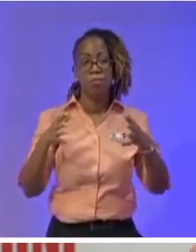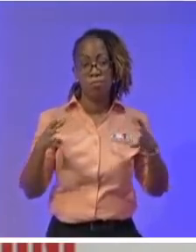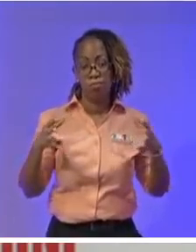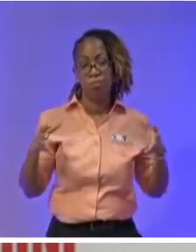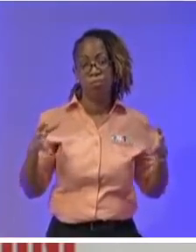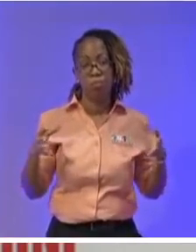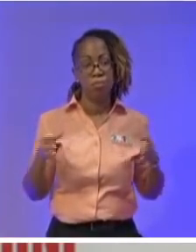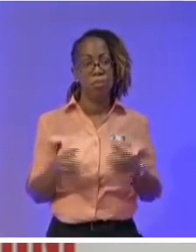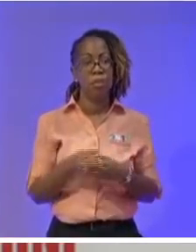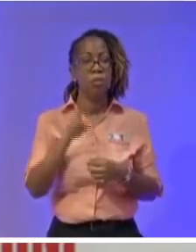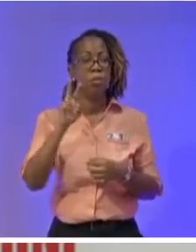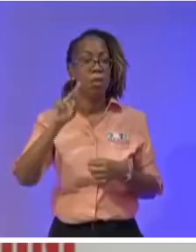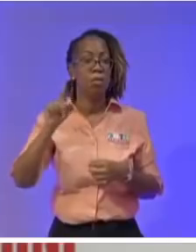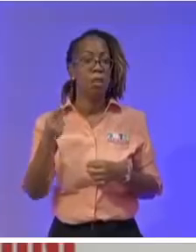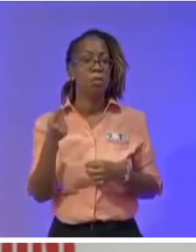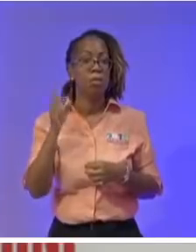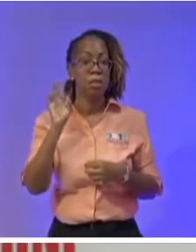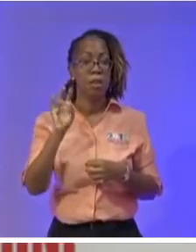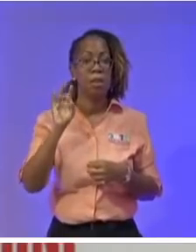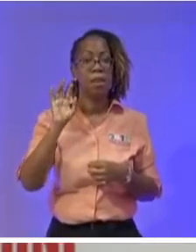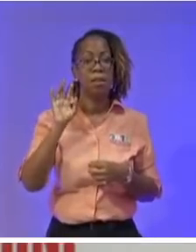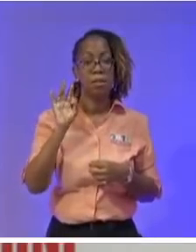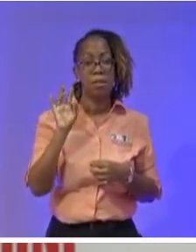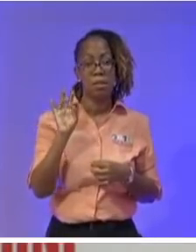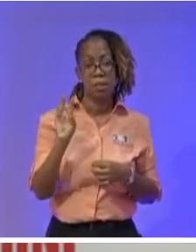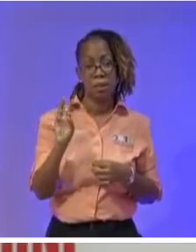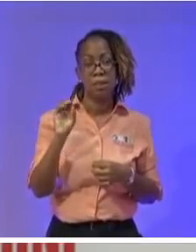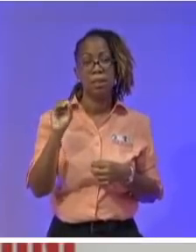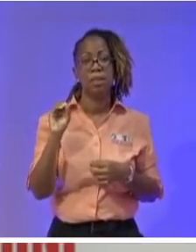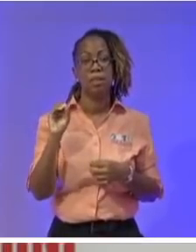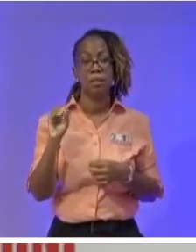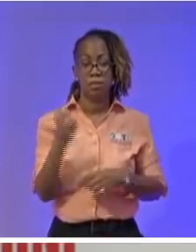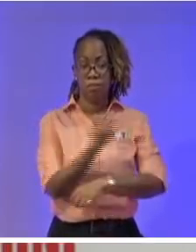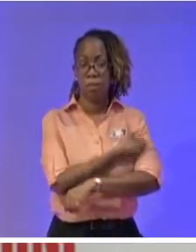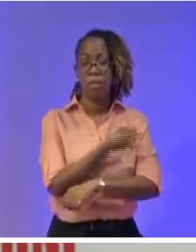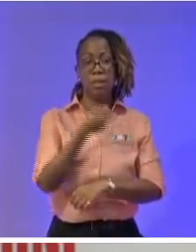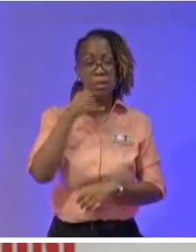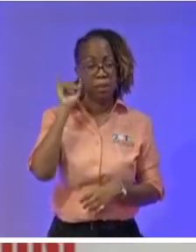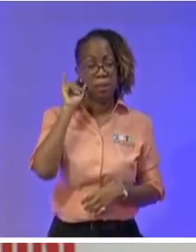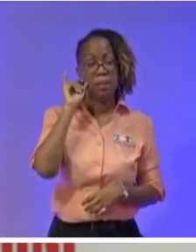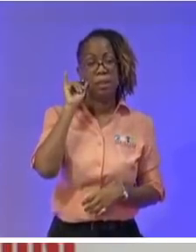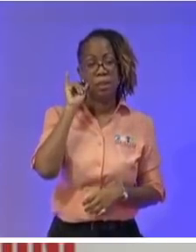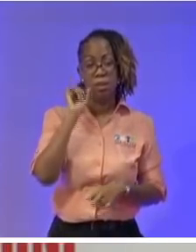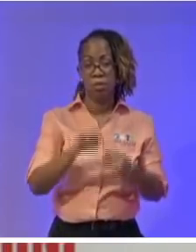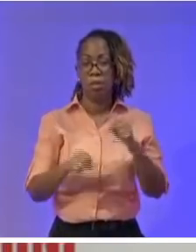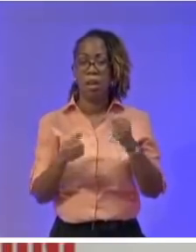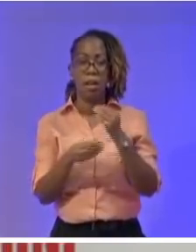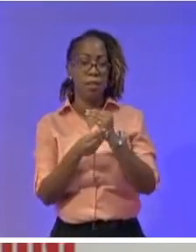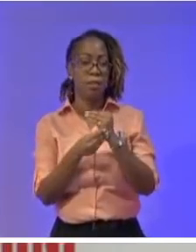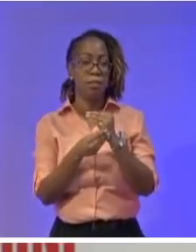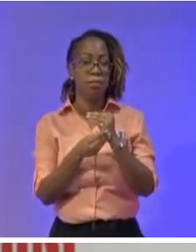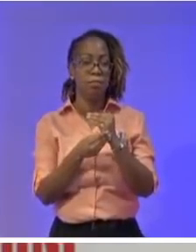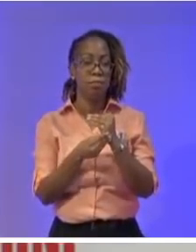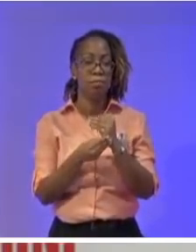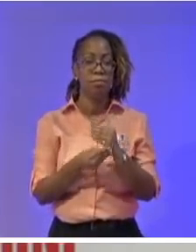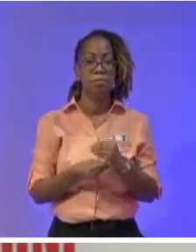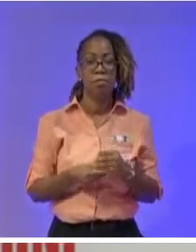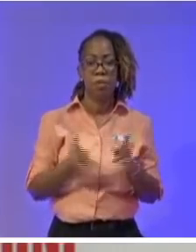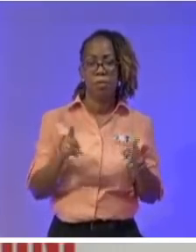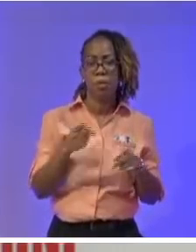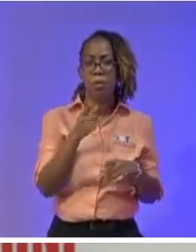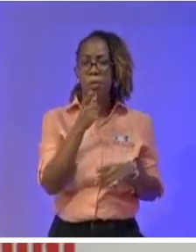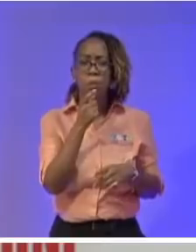did 2,760 shots yesterday. So our total population who were eligible to